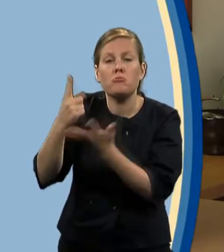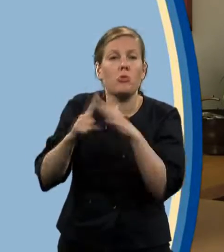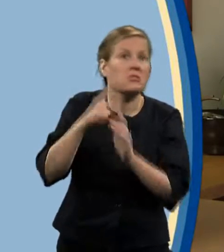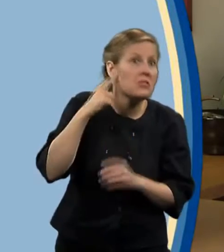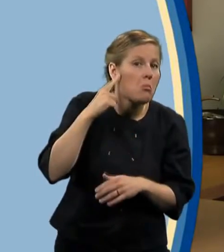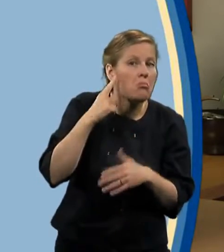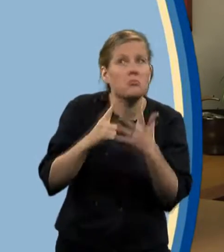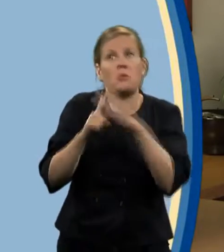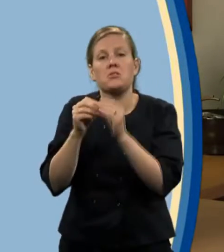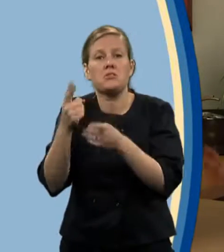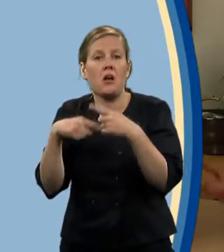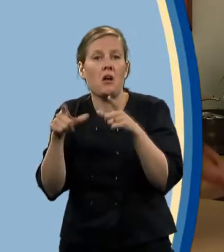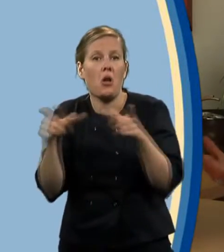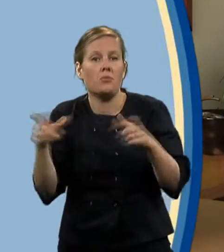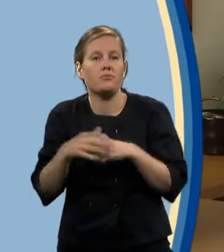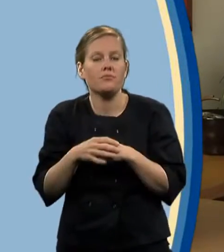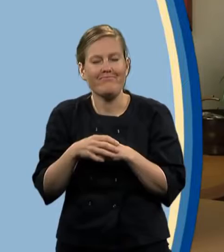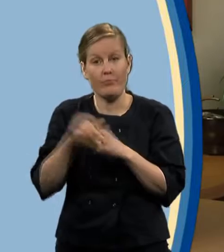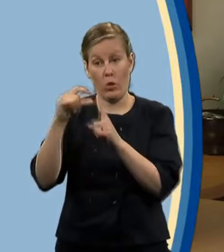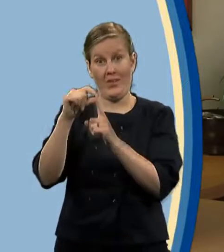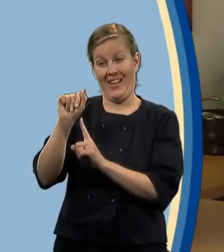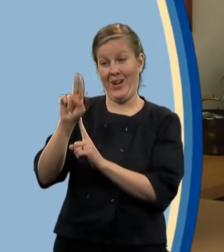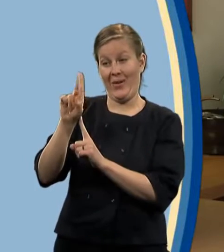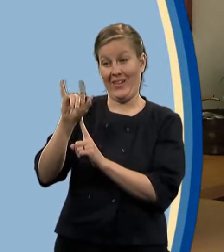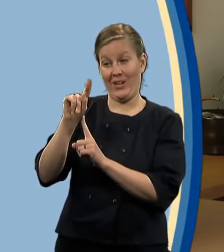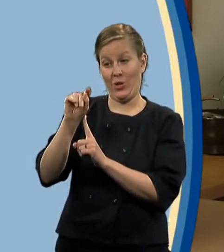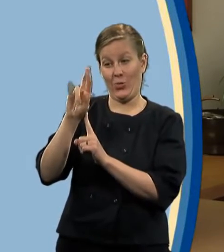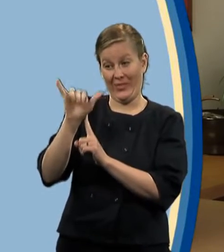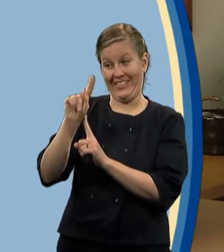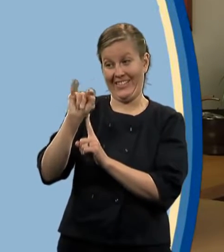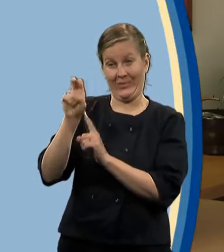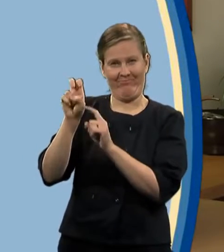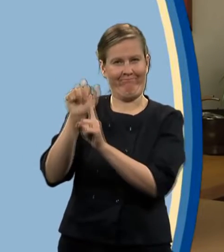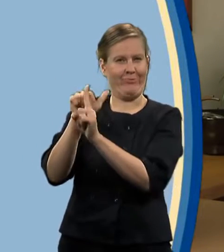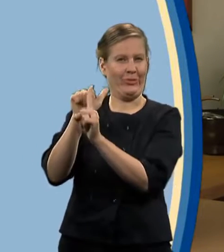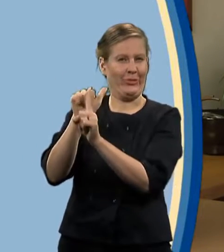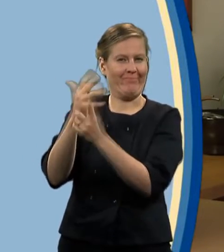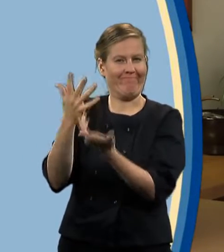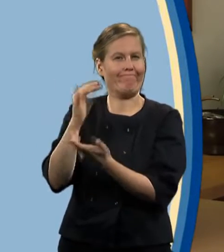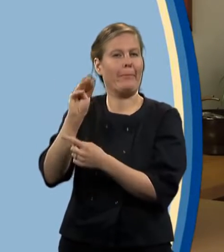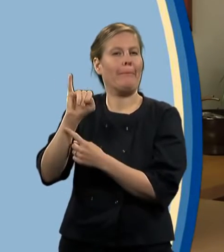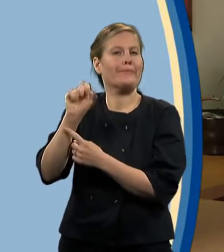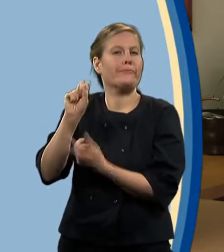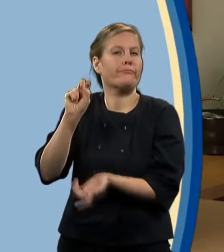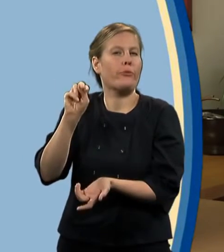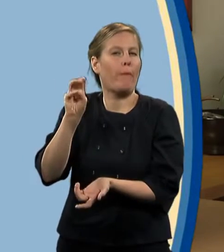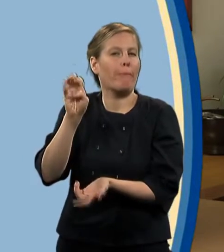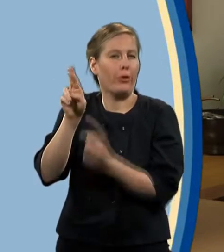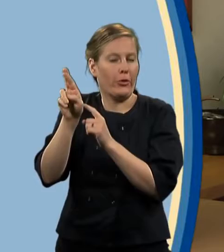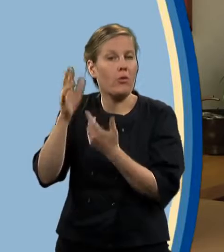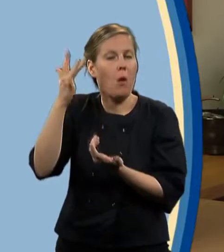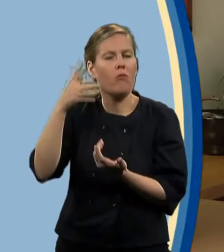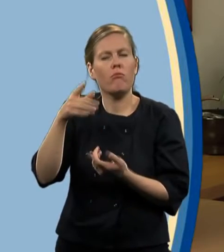language. The tissue it's a misnomer. We're calling it auditory tissue. The tissue can process auditory tissue if it's